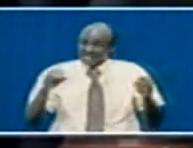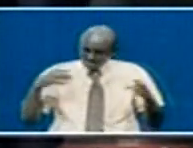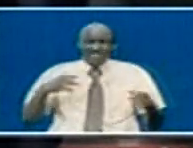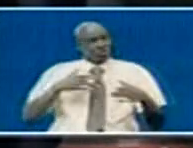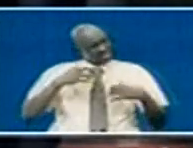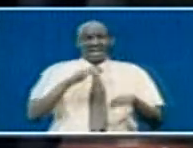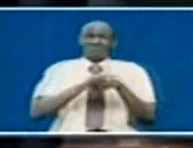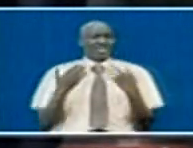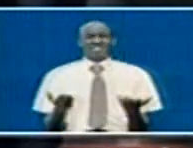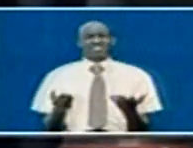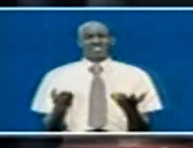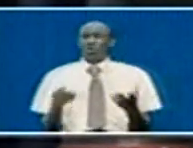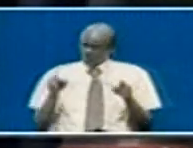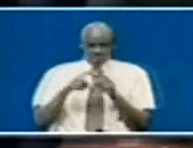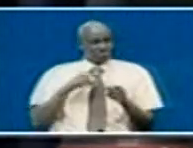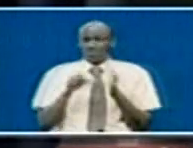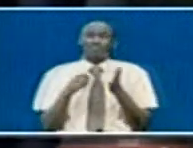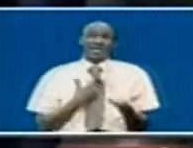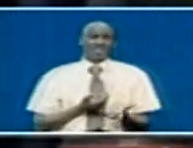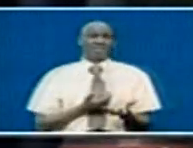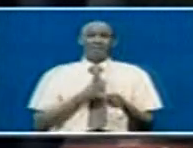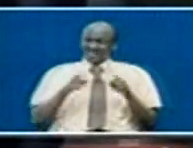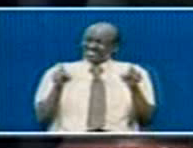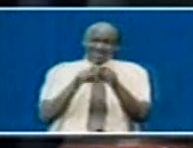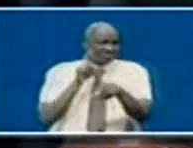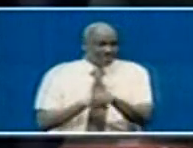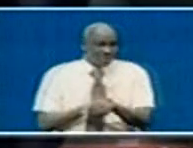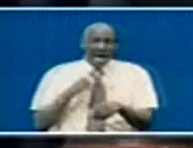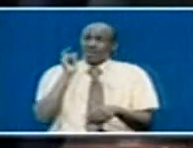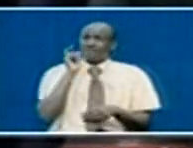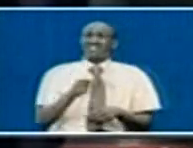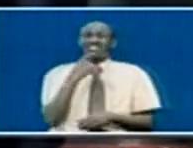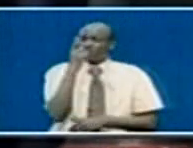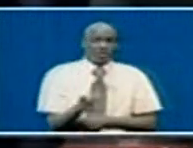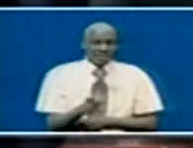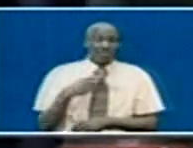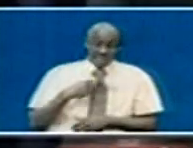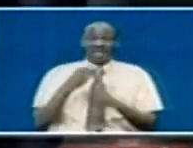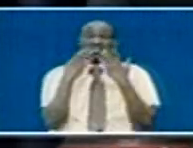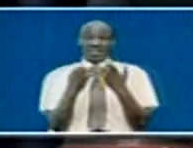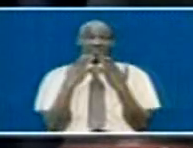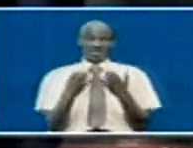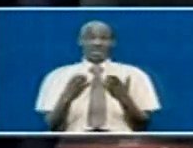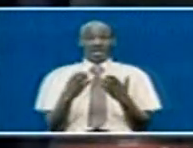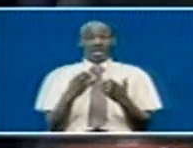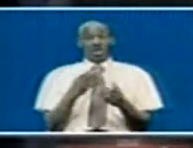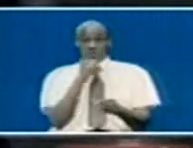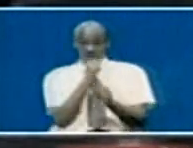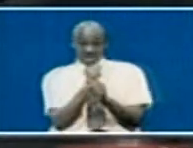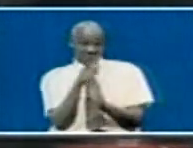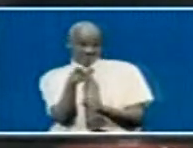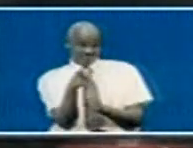an African about what is happening. But at the same time, I must say that I appreciate the effort